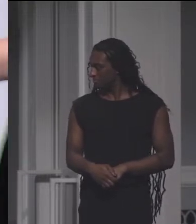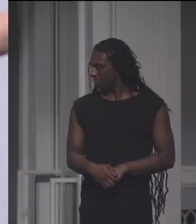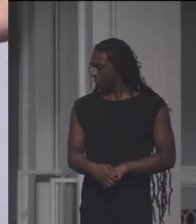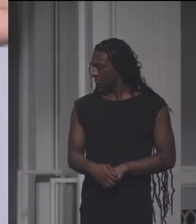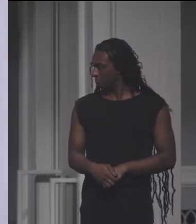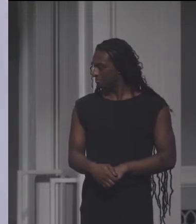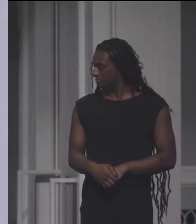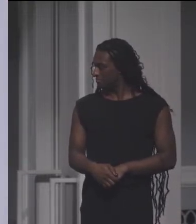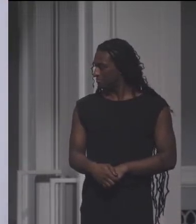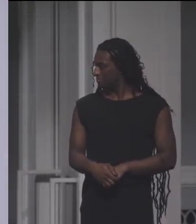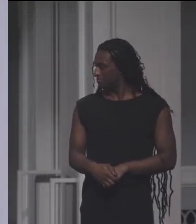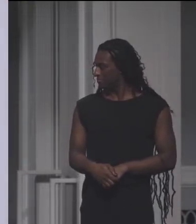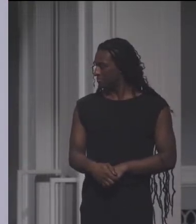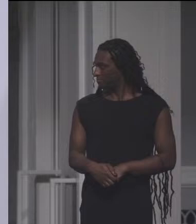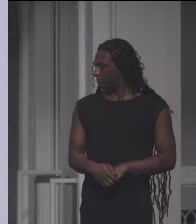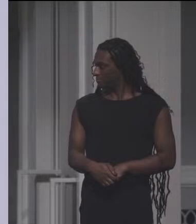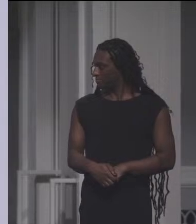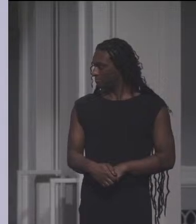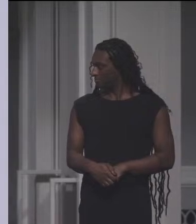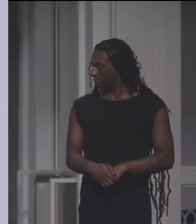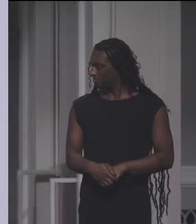Okay.